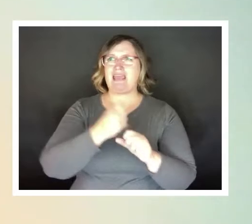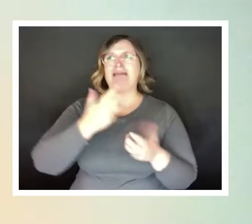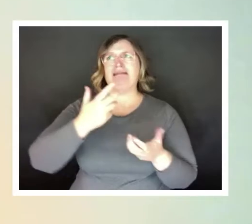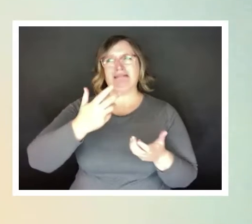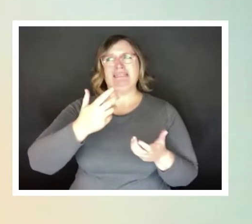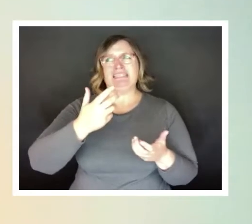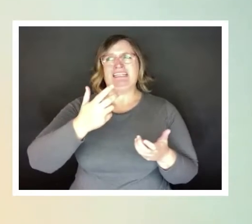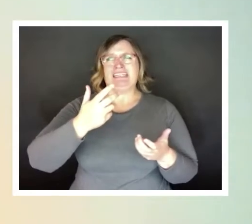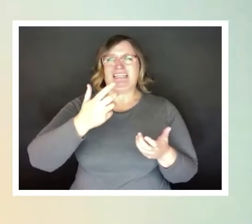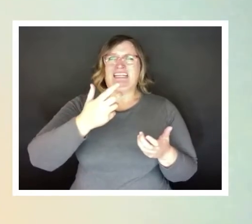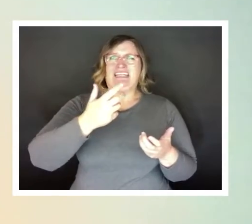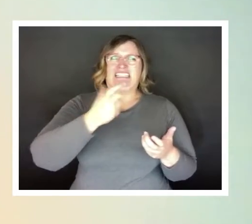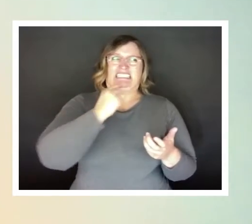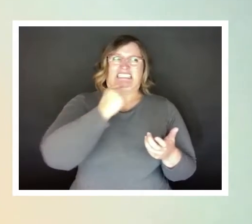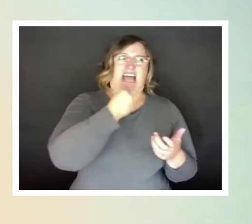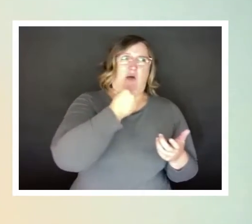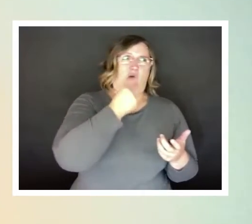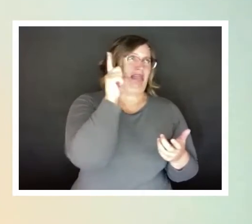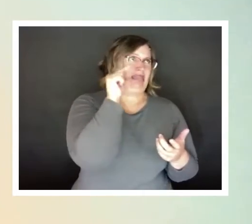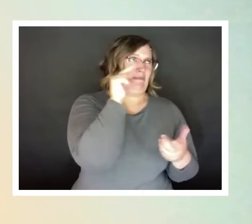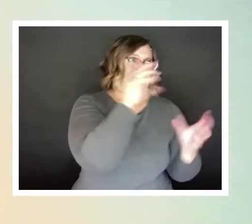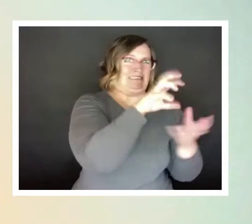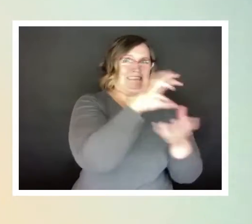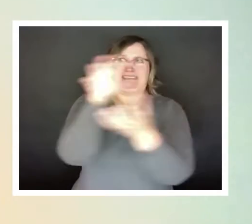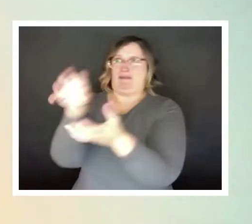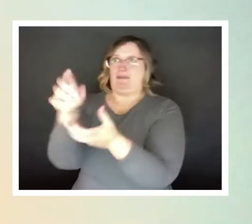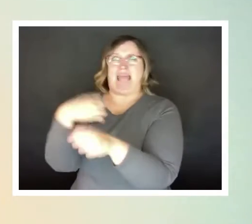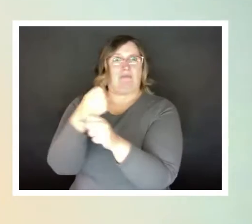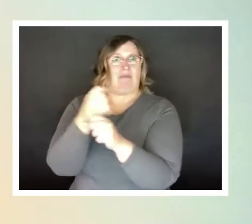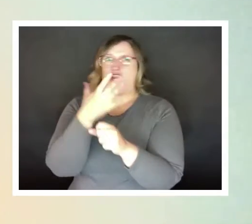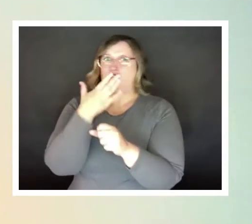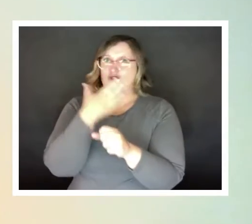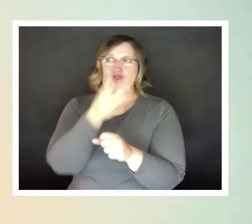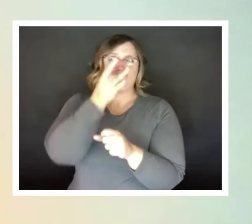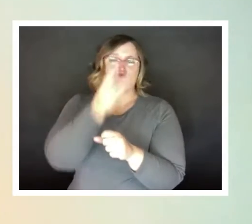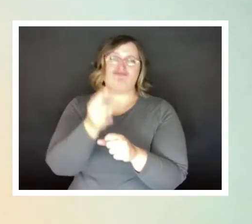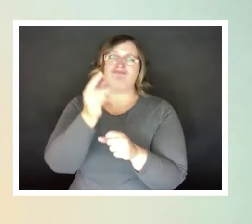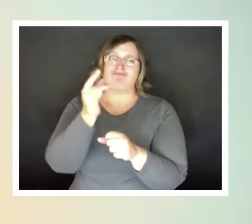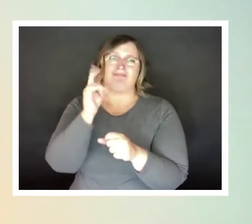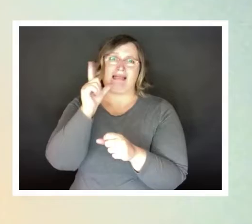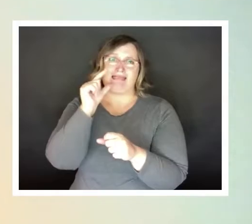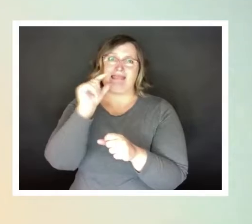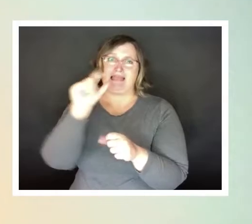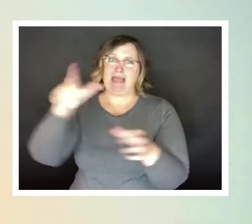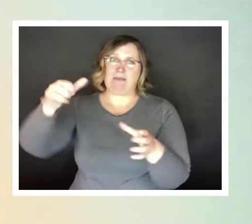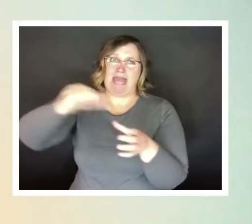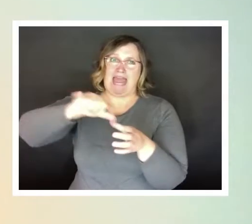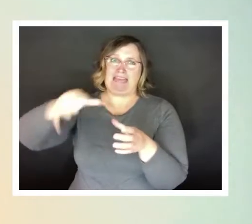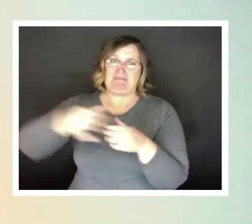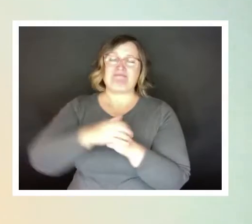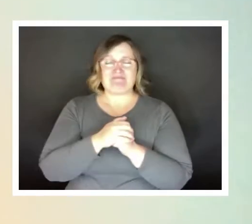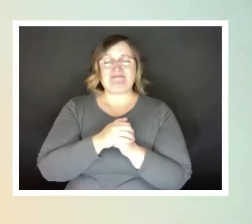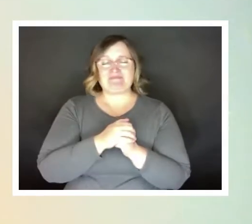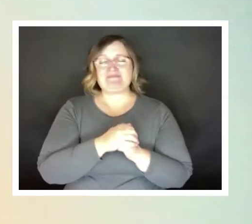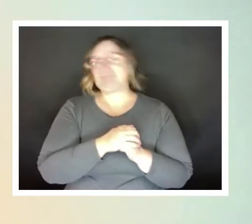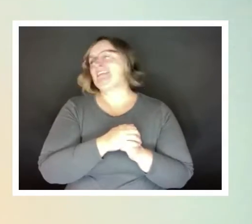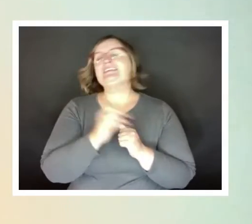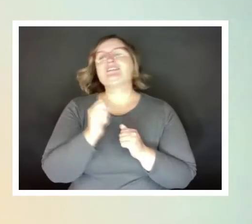pretty sour lemons made this day possible for us all. With that, to the graduating class of